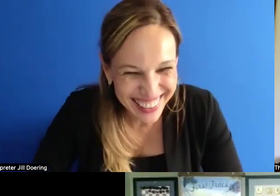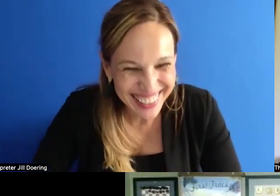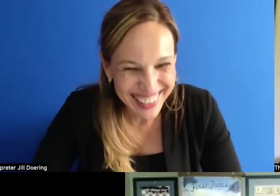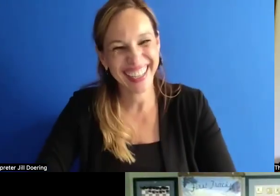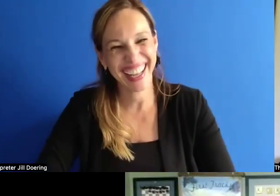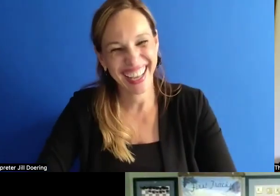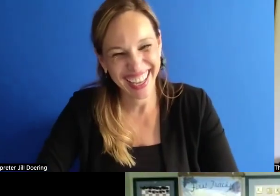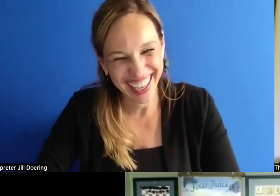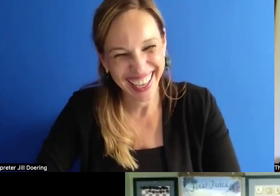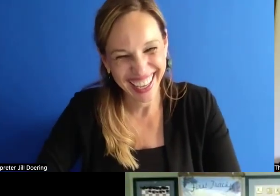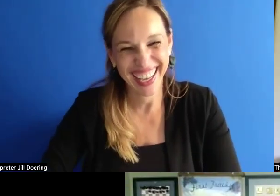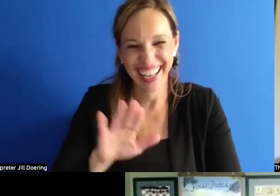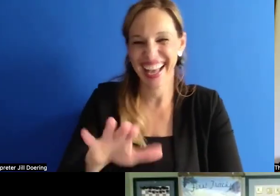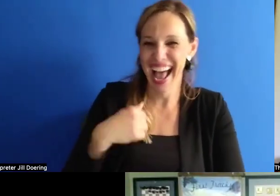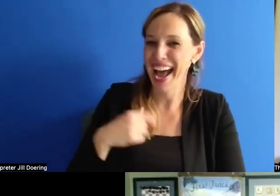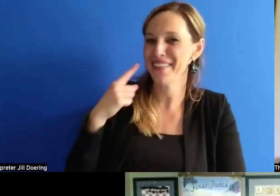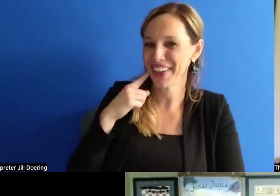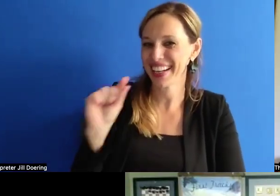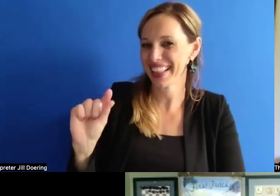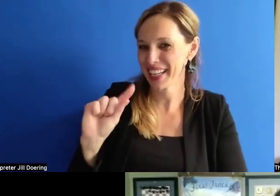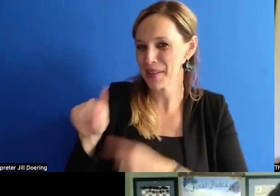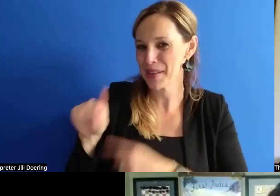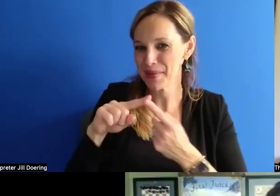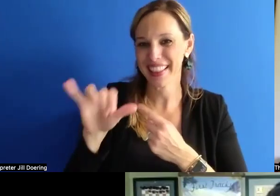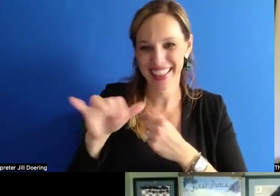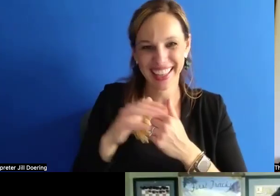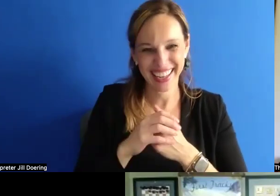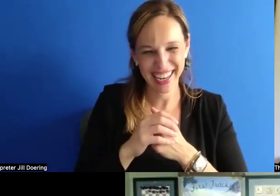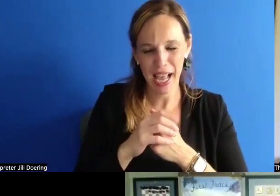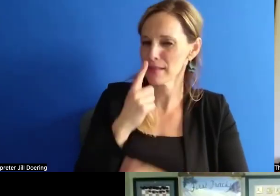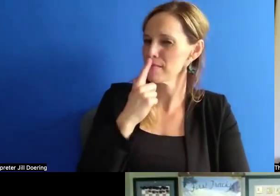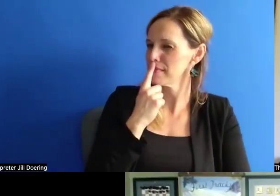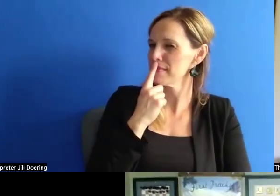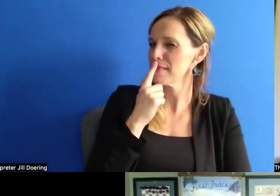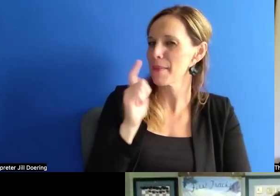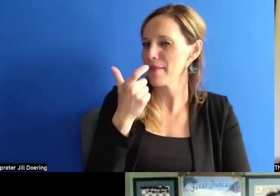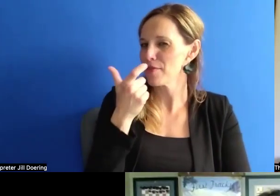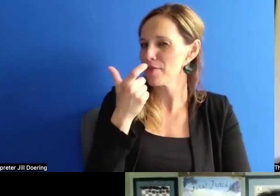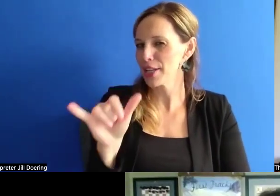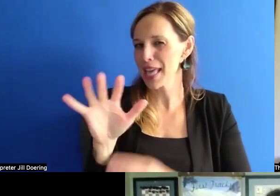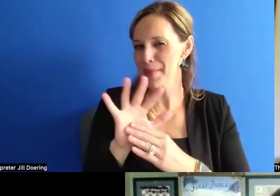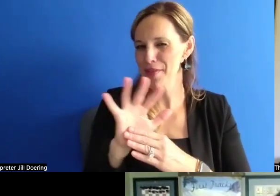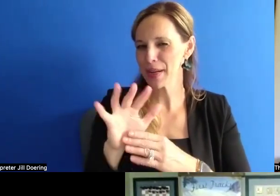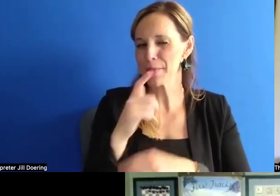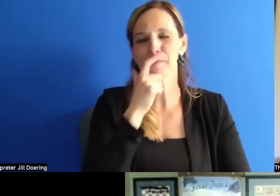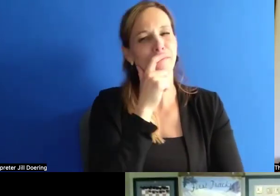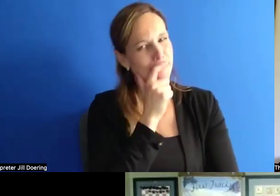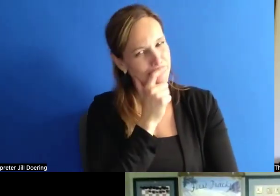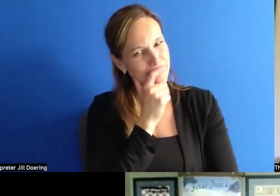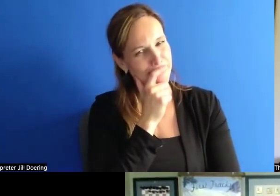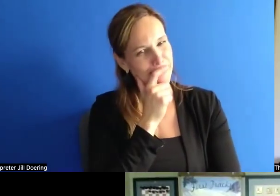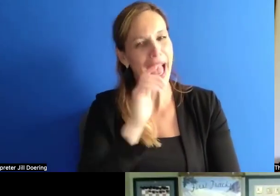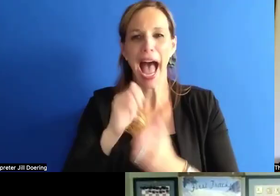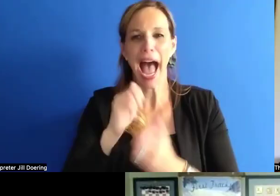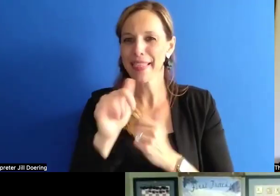So I've heard a little bit about that. I really have to watch that movie and just see how that happened.